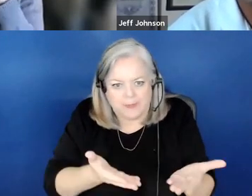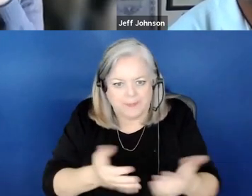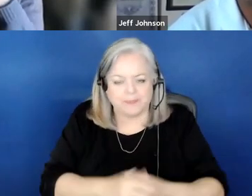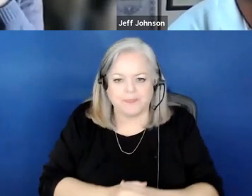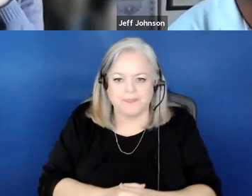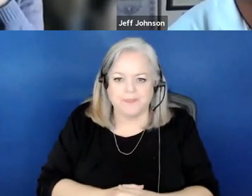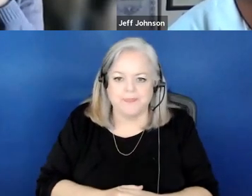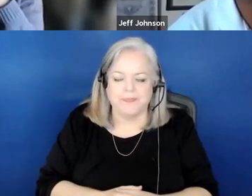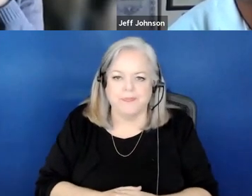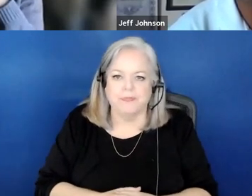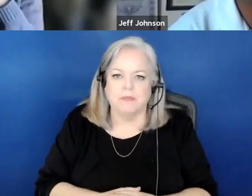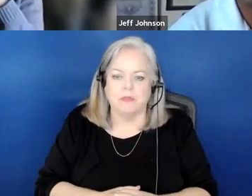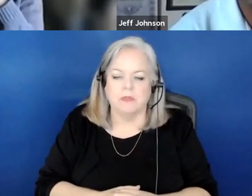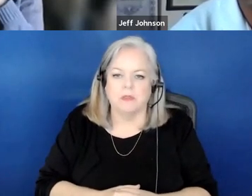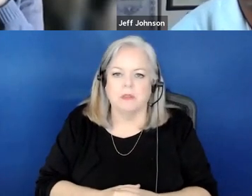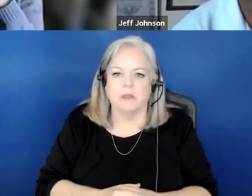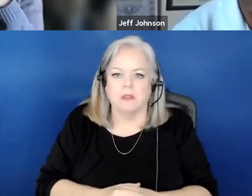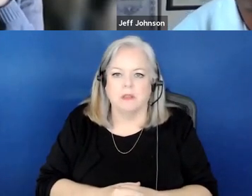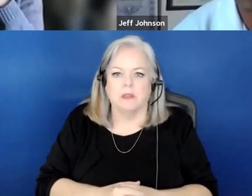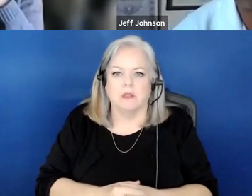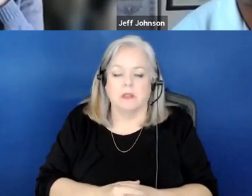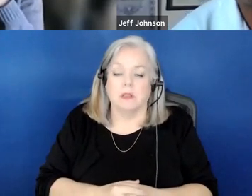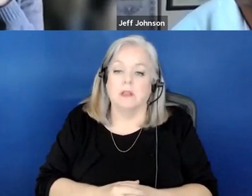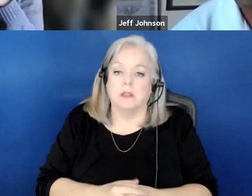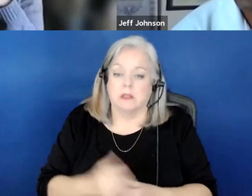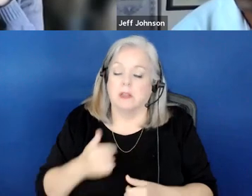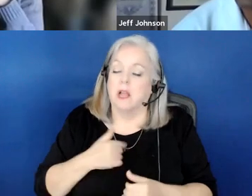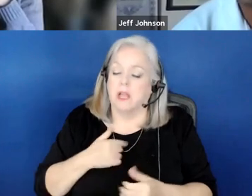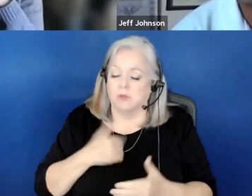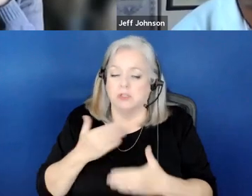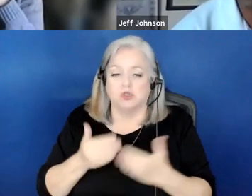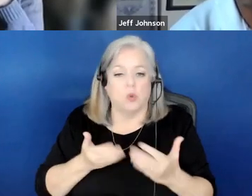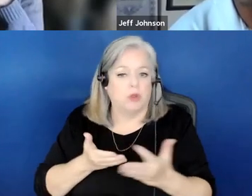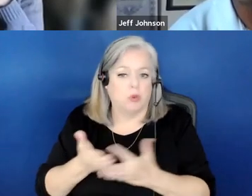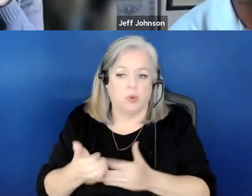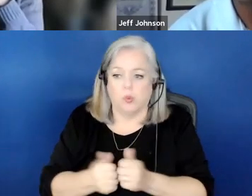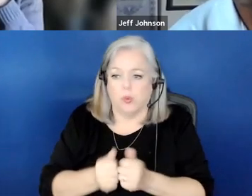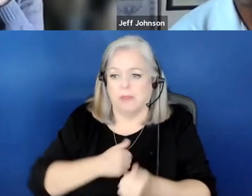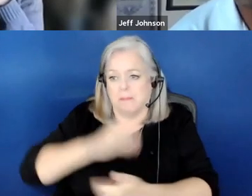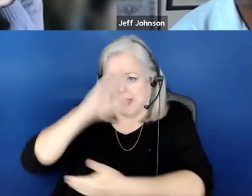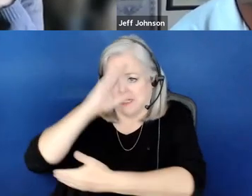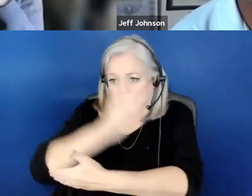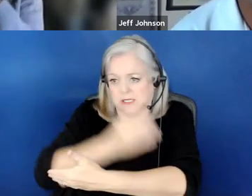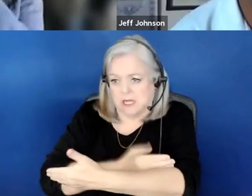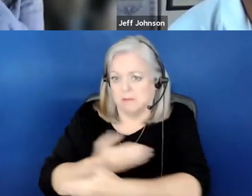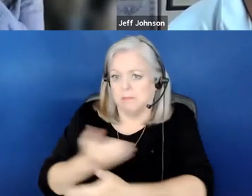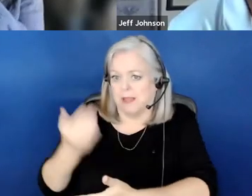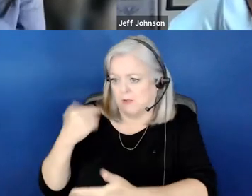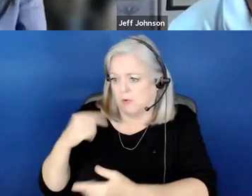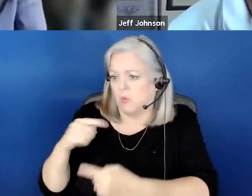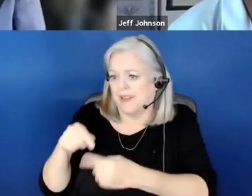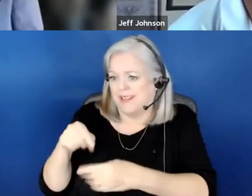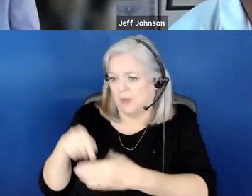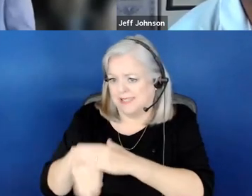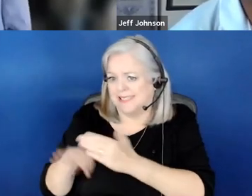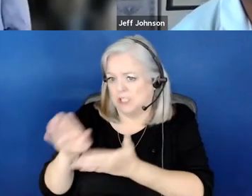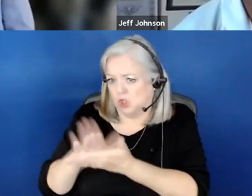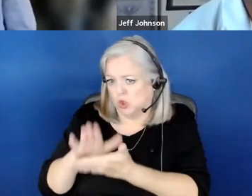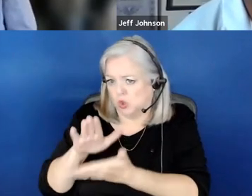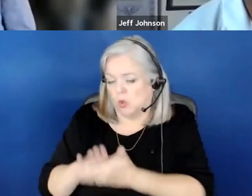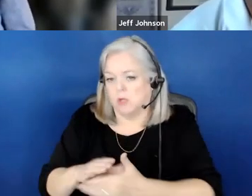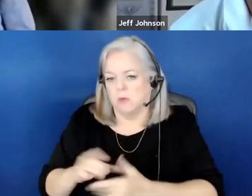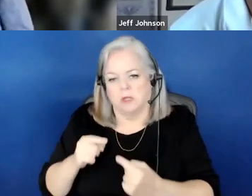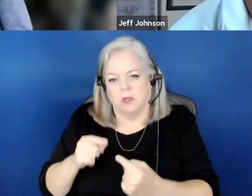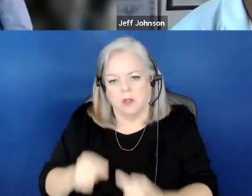I was going through this with my son you know when he was in school because we've been dealing with this for years and